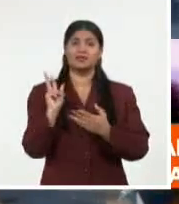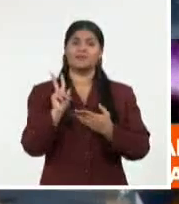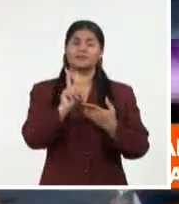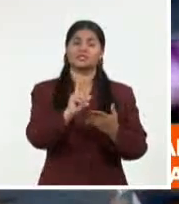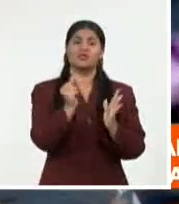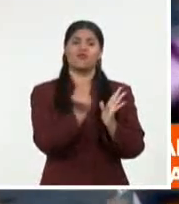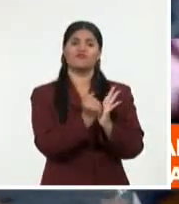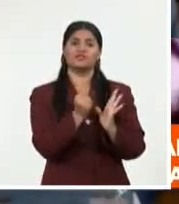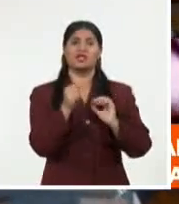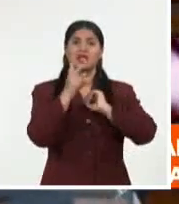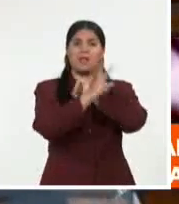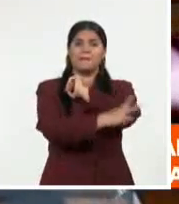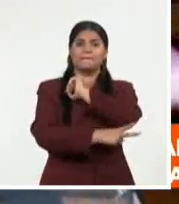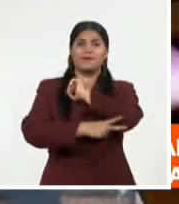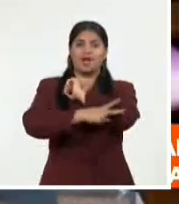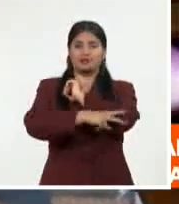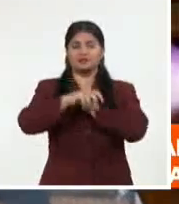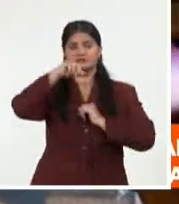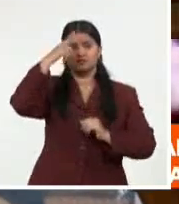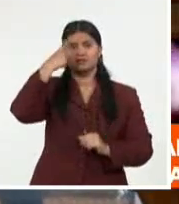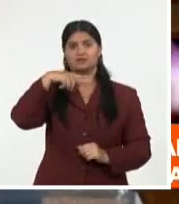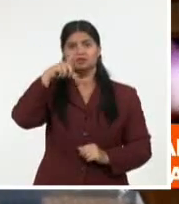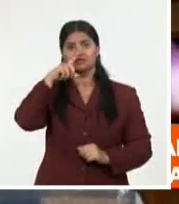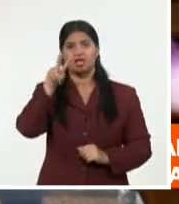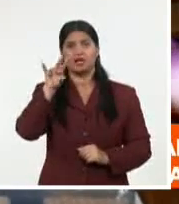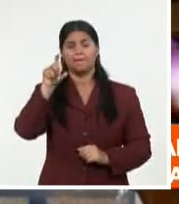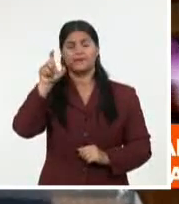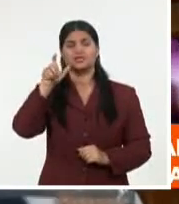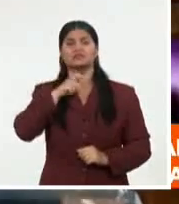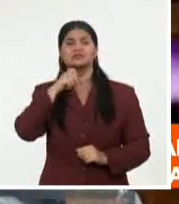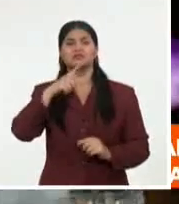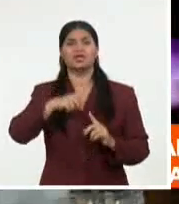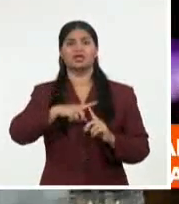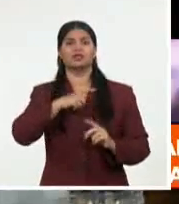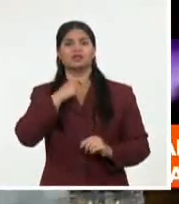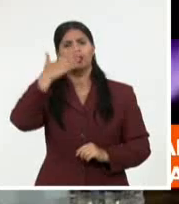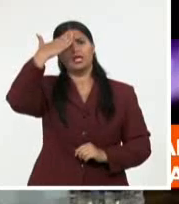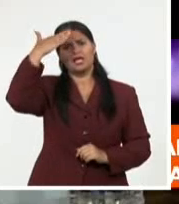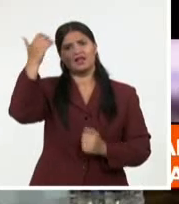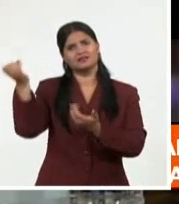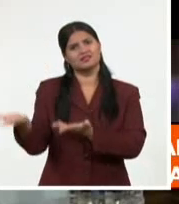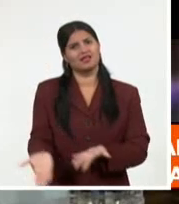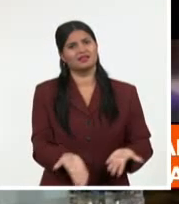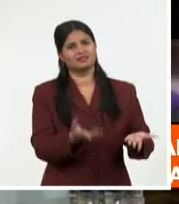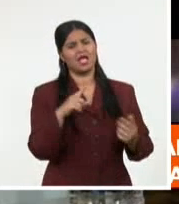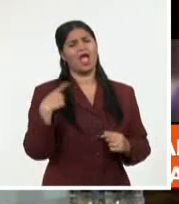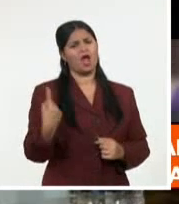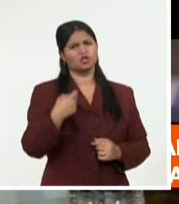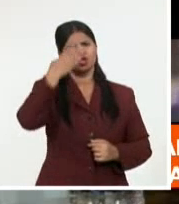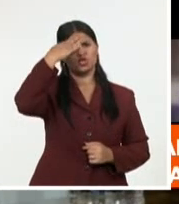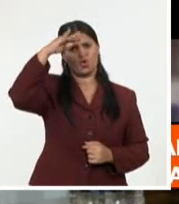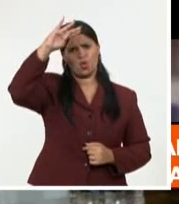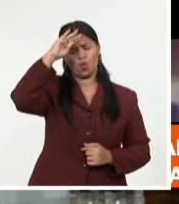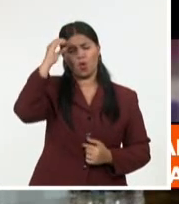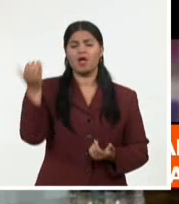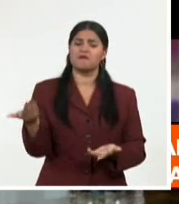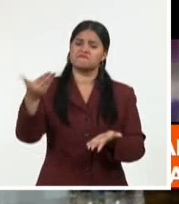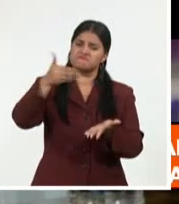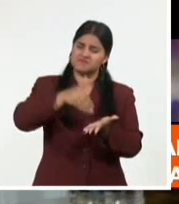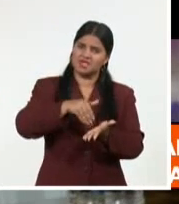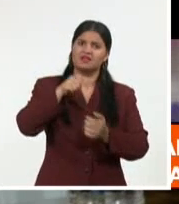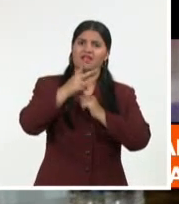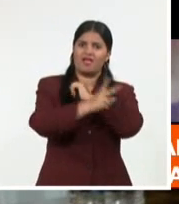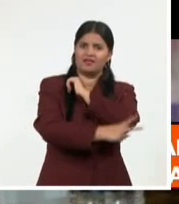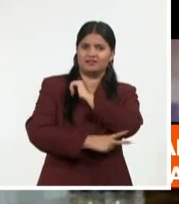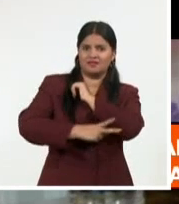hermana nación de San Vicente y las Granadinas. Gracias por recibirnos. But this does not diminish at all the political